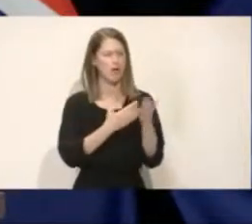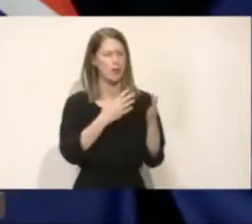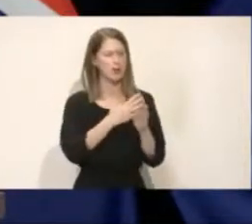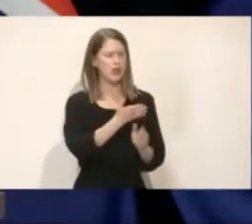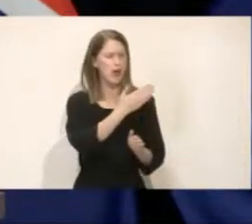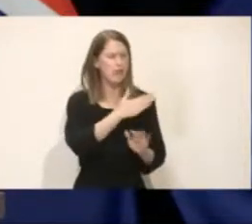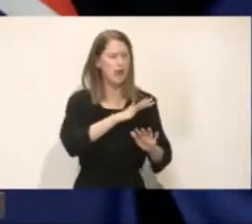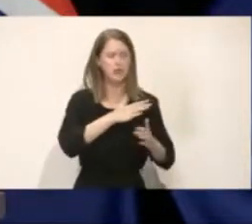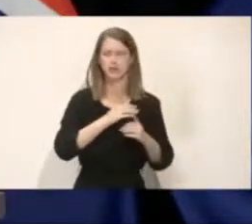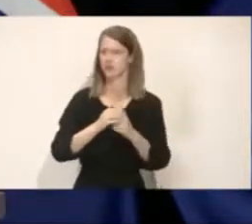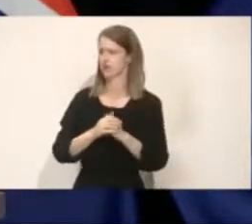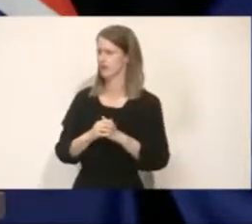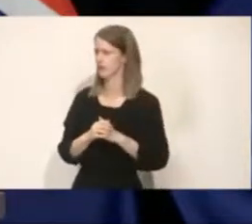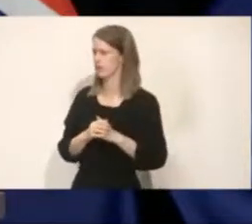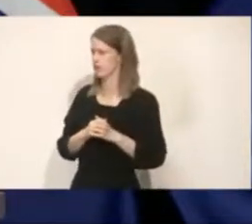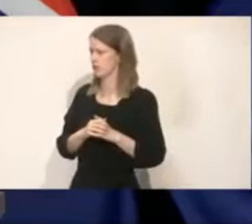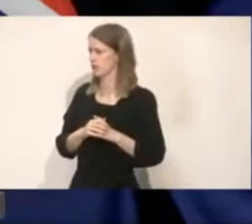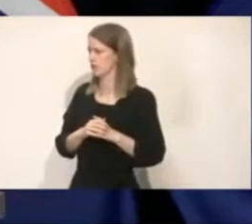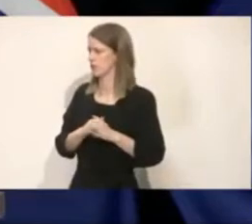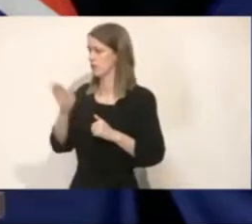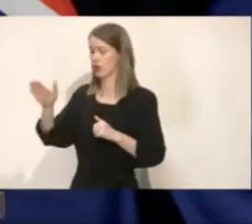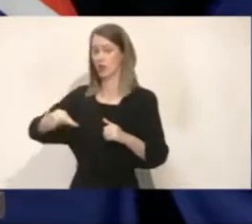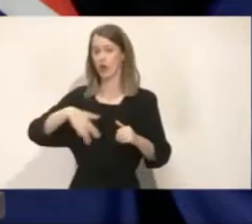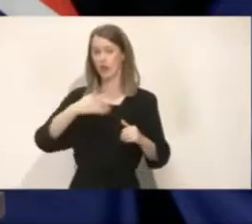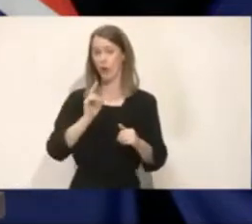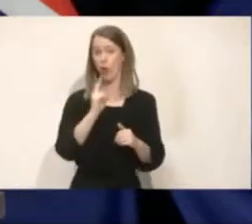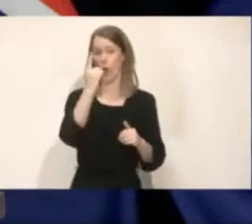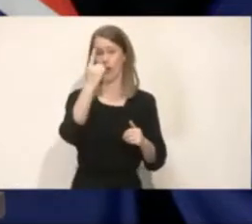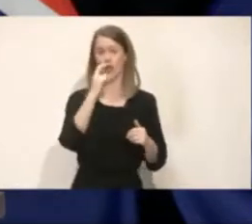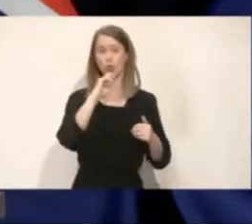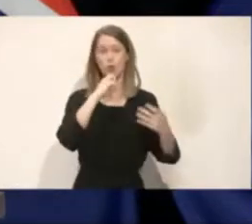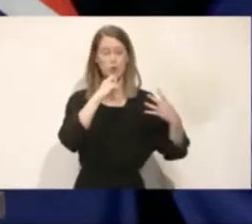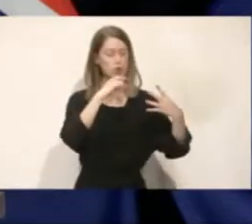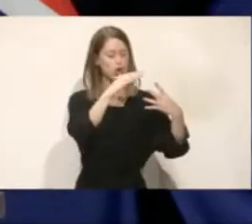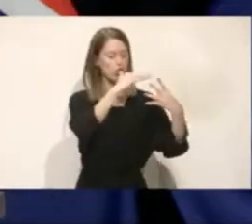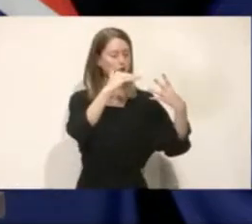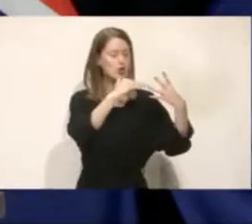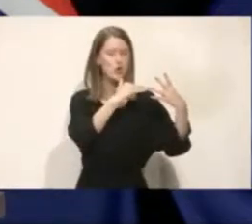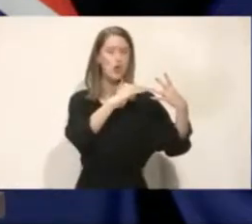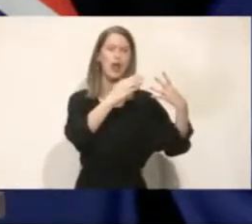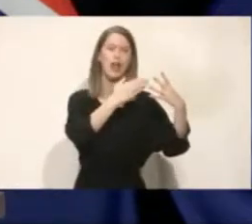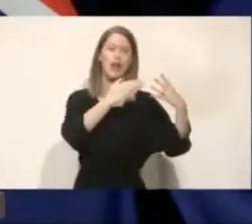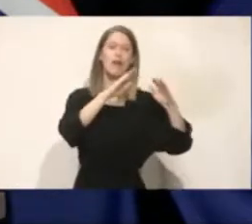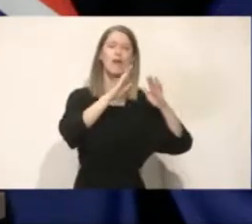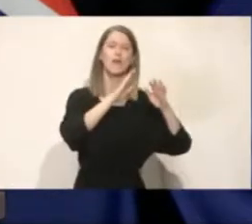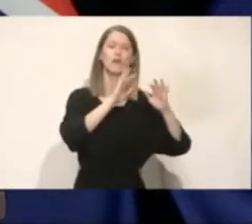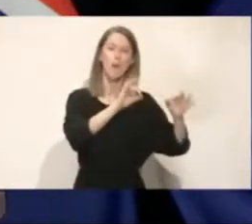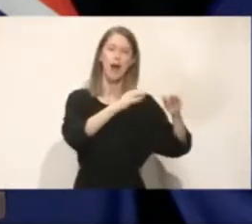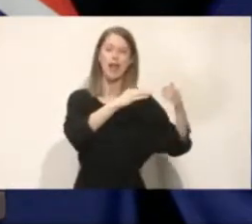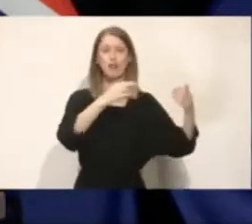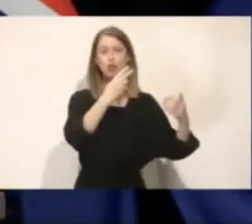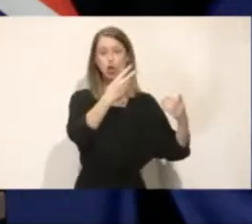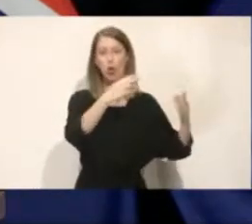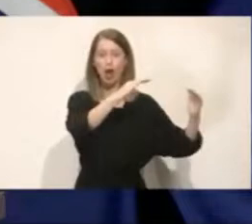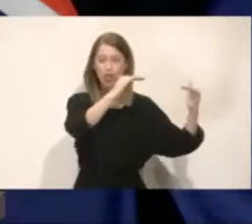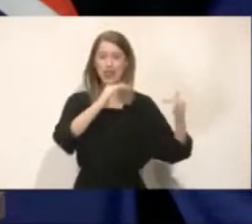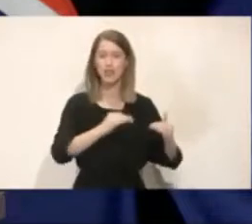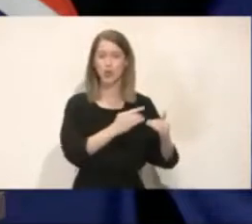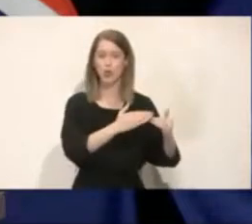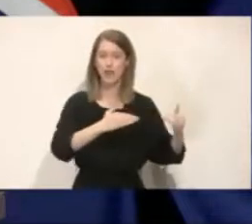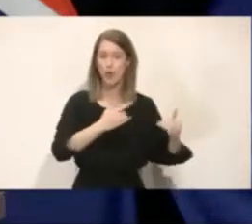Something like that. Do you expect Auckland to need to go to a full level 2 before the whole country moves to level 1? Look, actually, I wouldn't